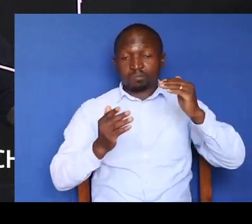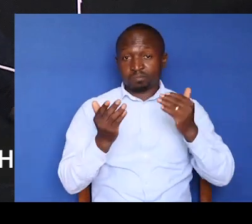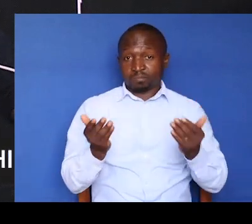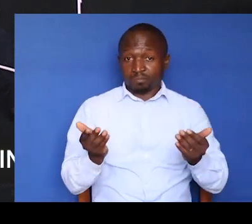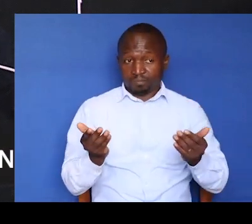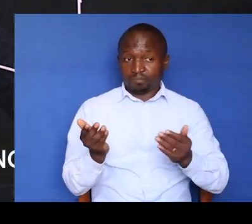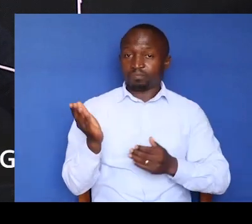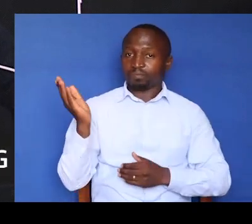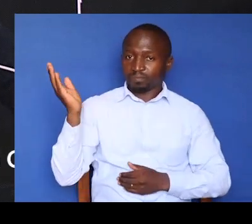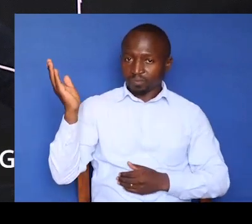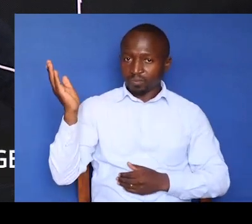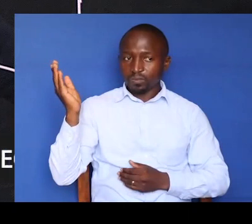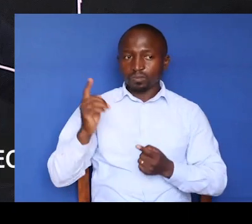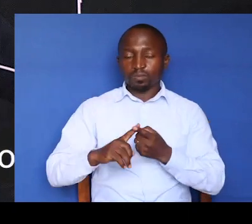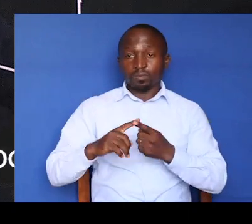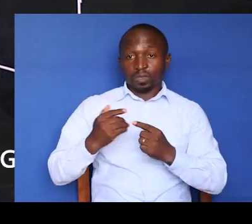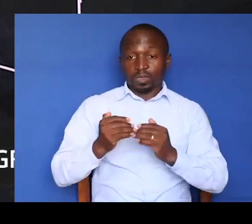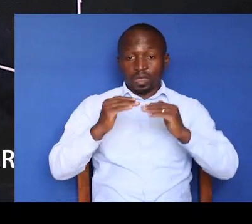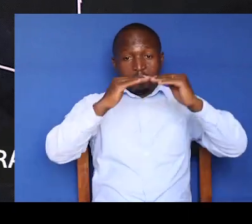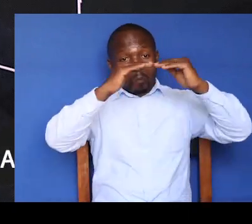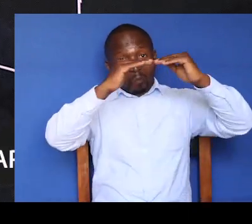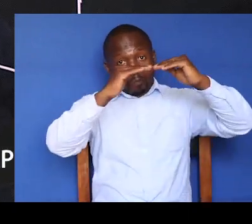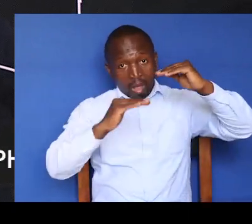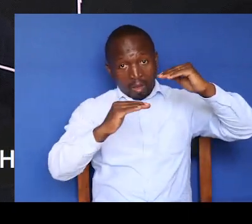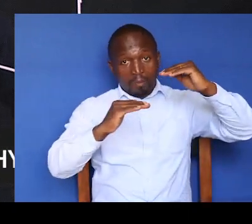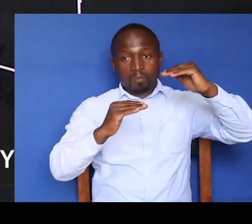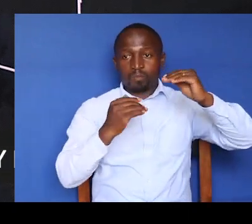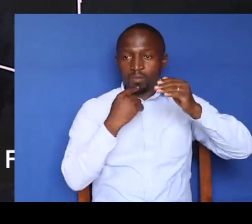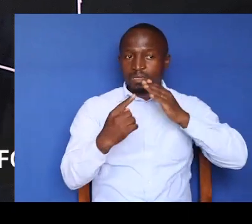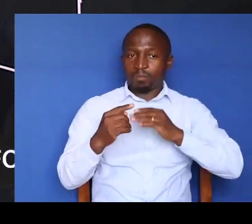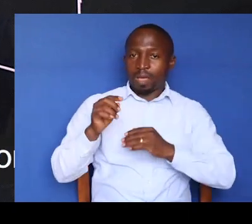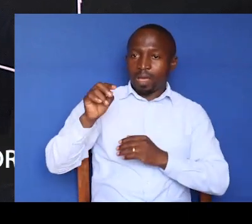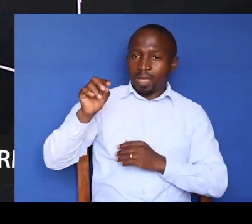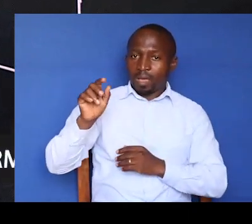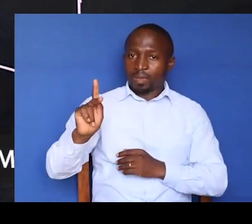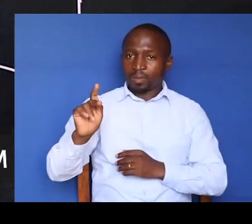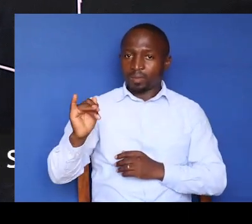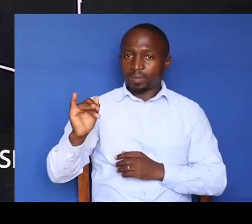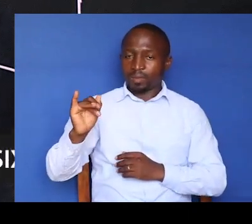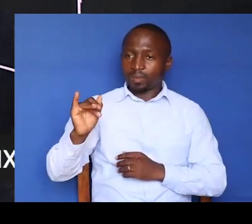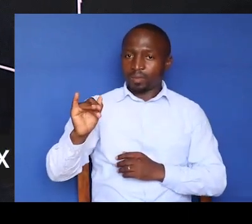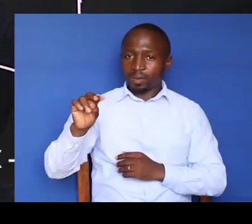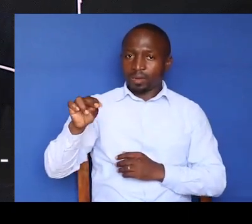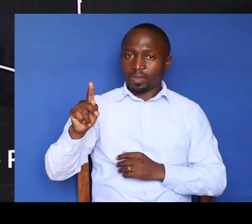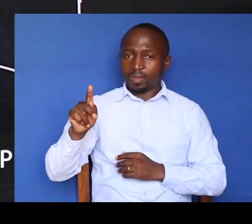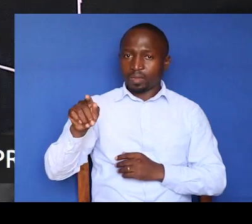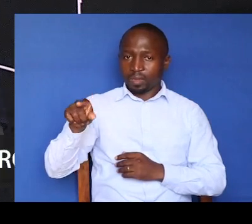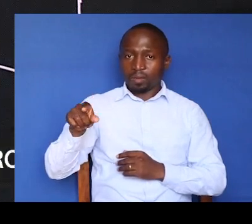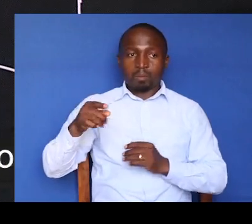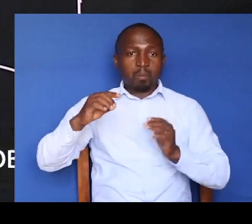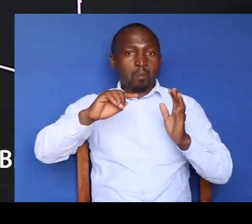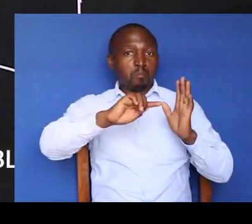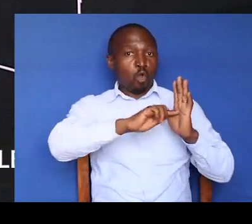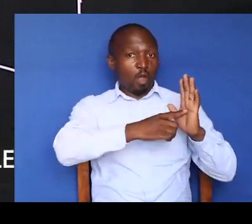here. The sharp break, we used to call it as a nick point. My dear students, as